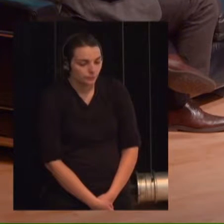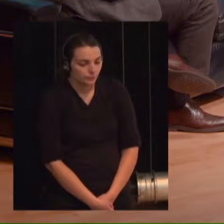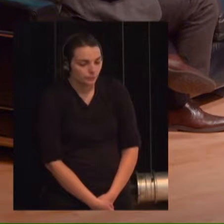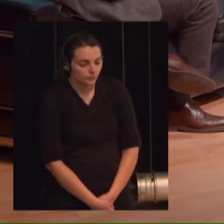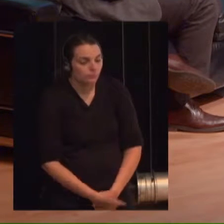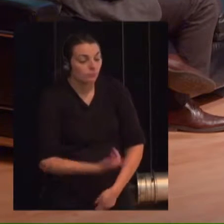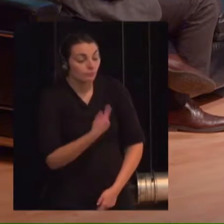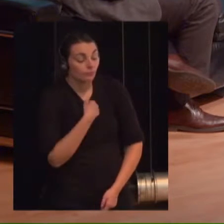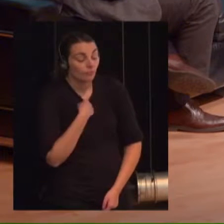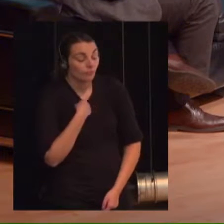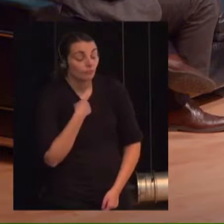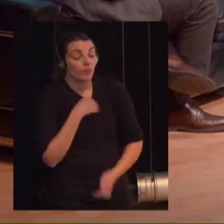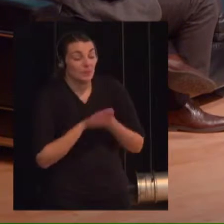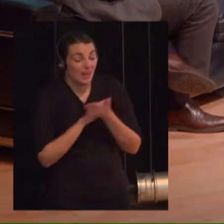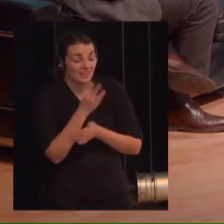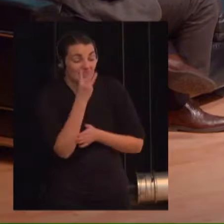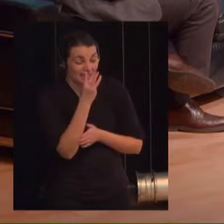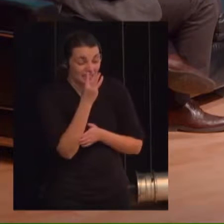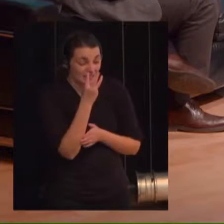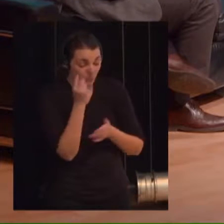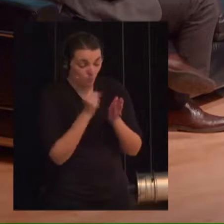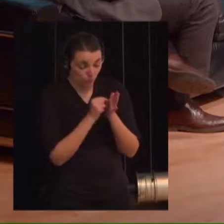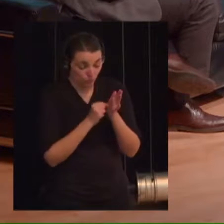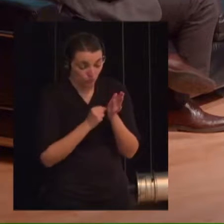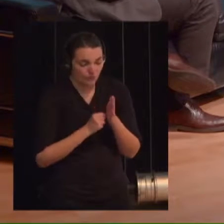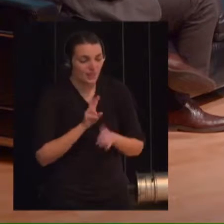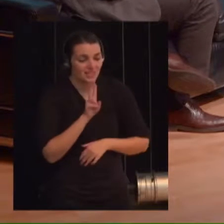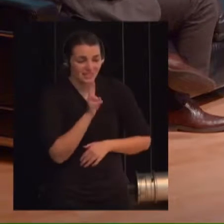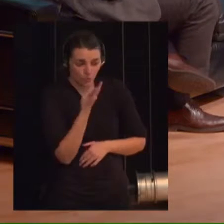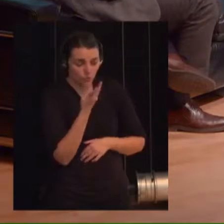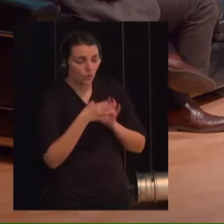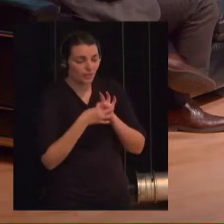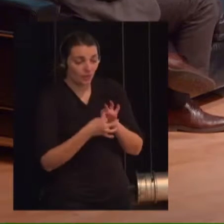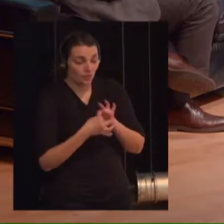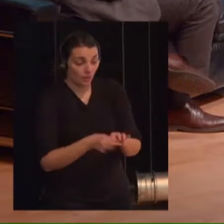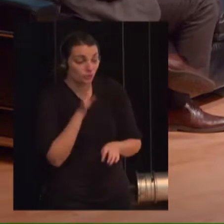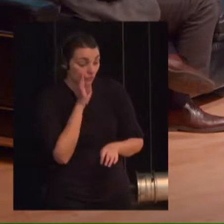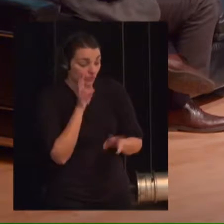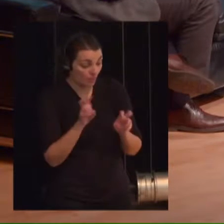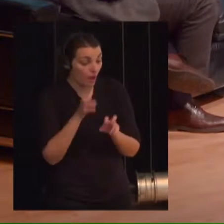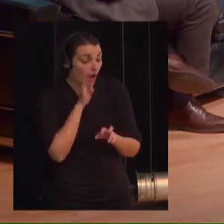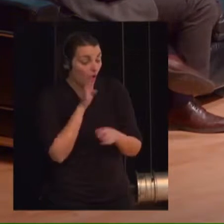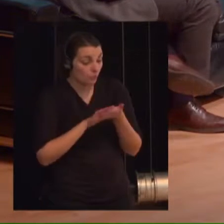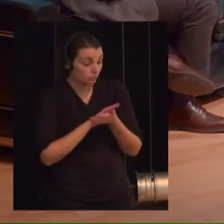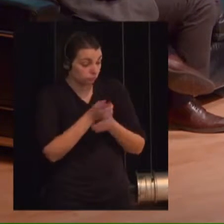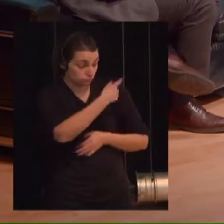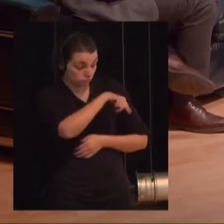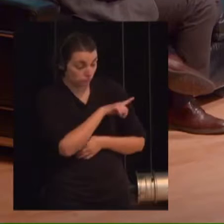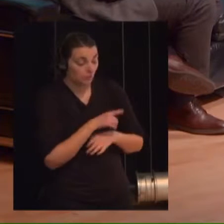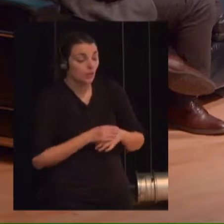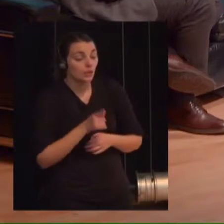point, it relates very much to that. And these are, again, as Charles says, it's a very complex world,